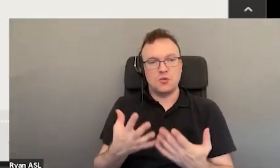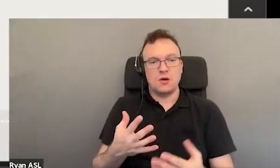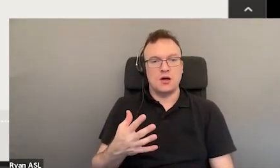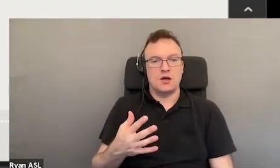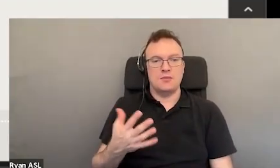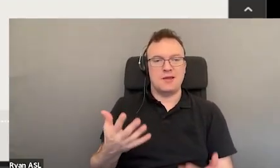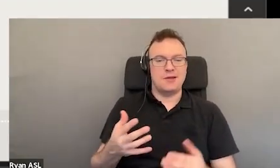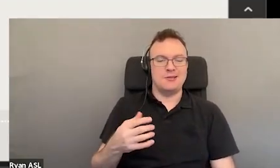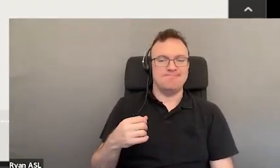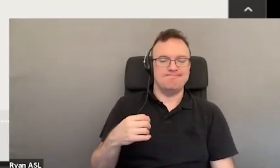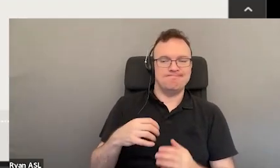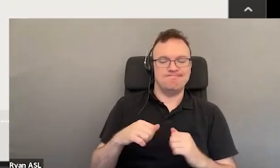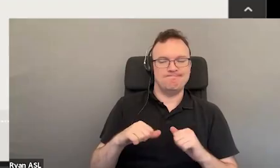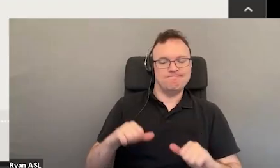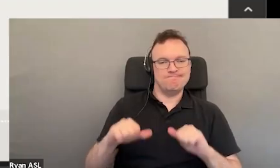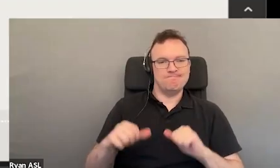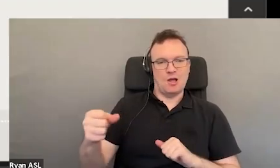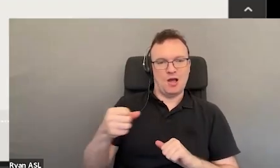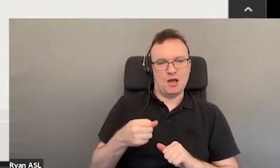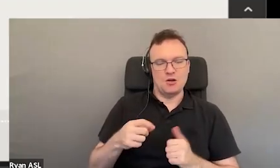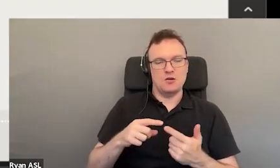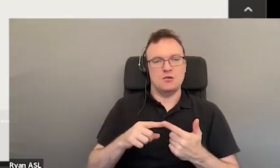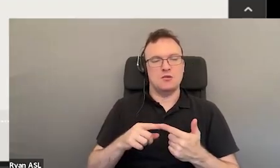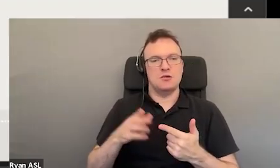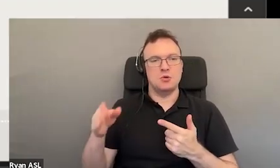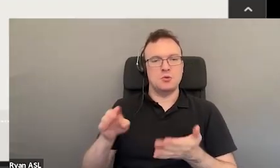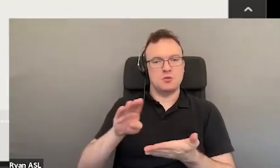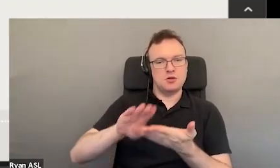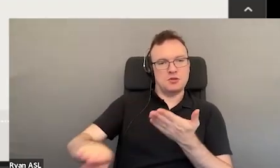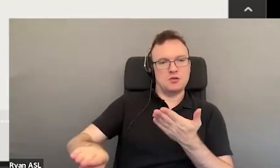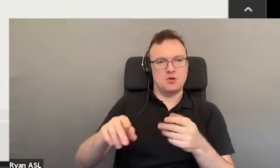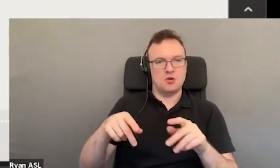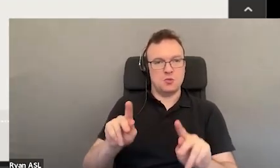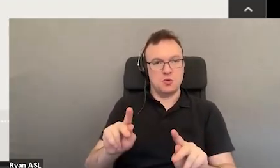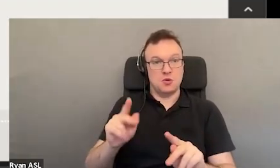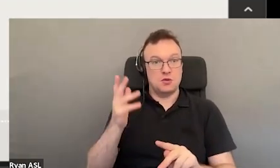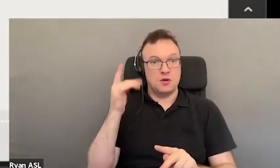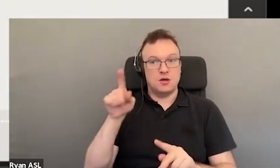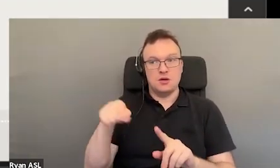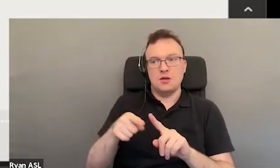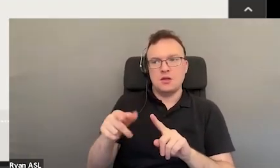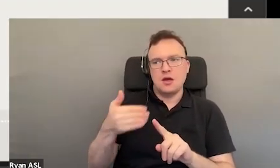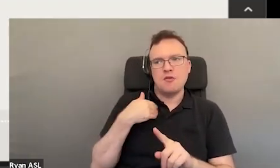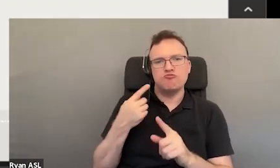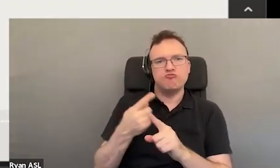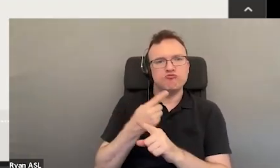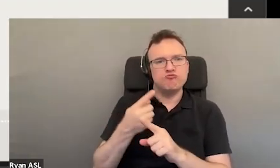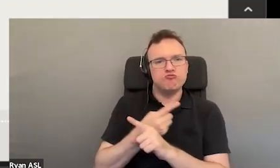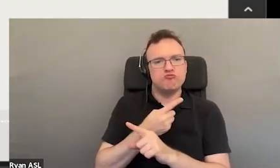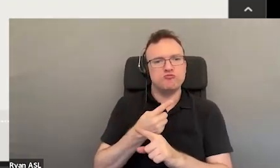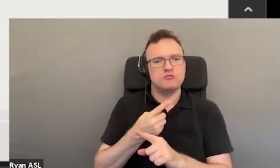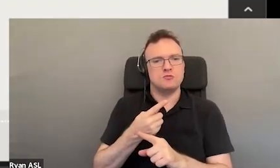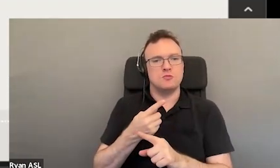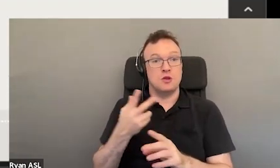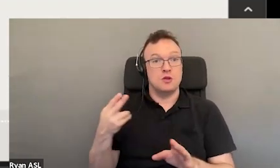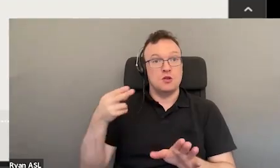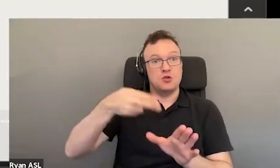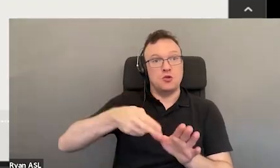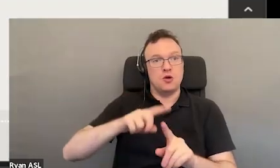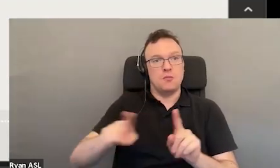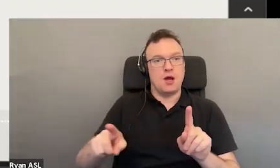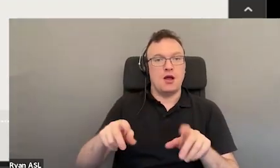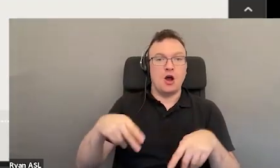to hire. The person may be sidelined from opportunities when they have joined the